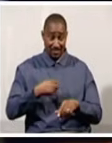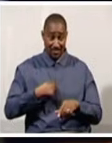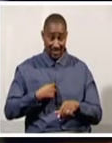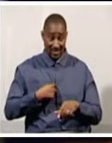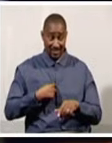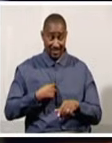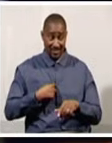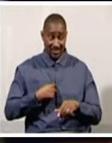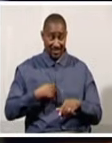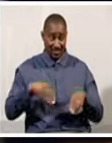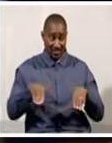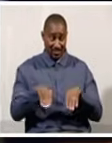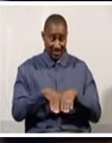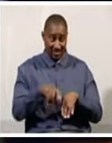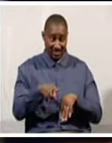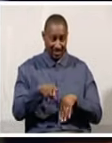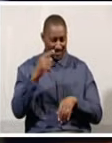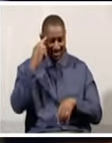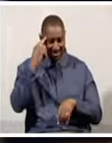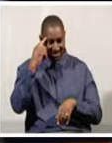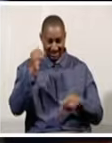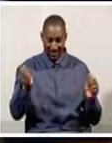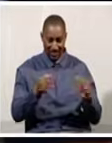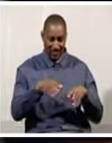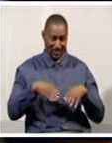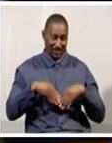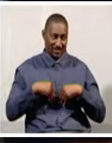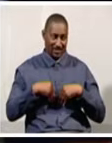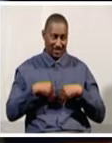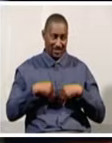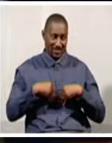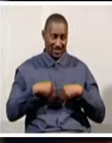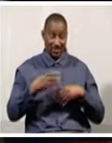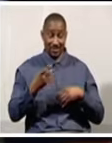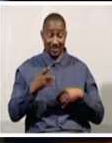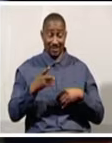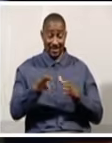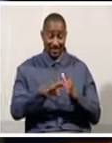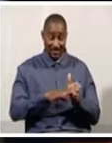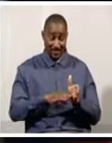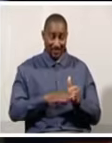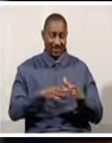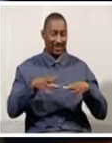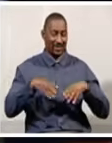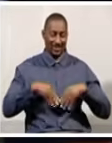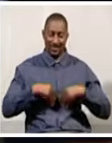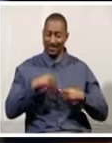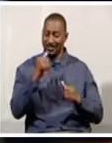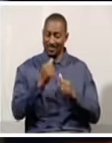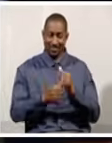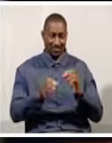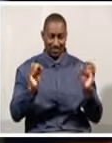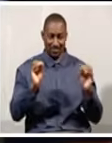thinking this might not be accepted. But when I pitched the program here, it was accepted without any question.